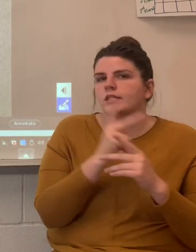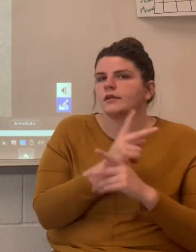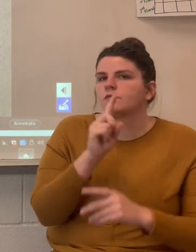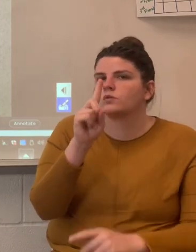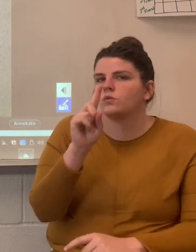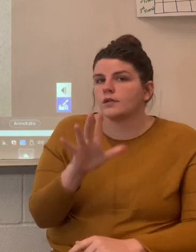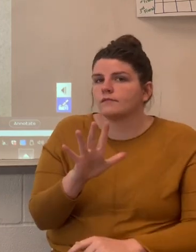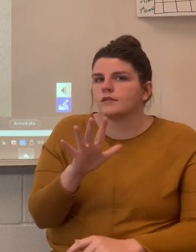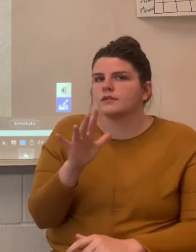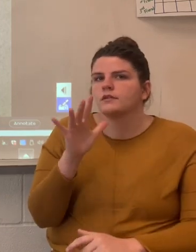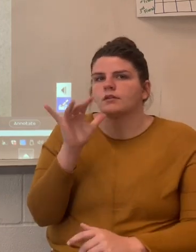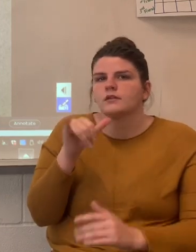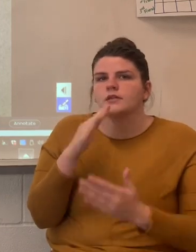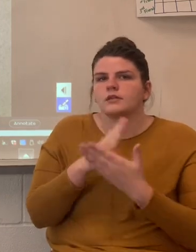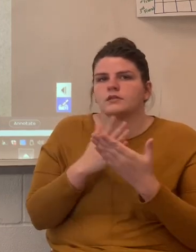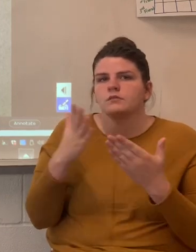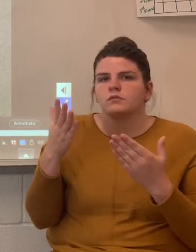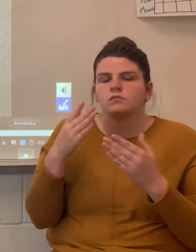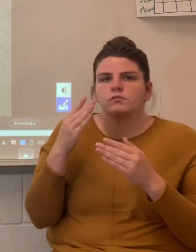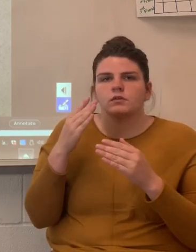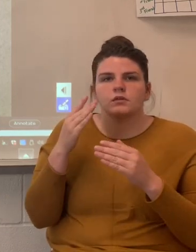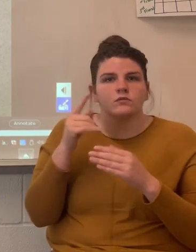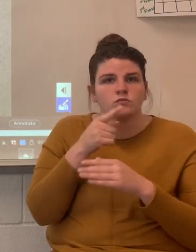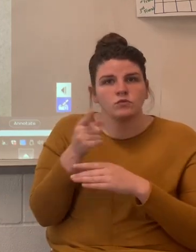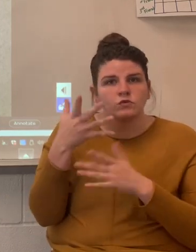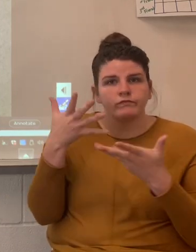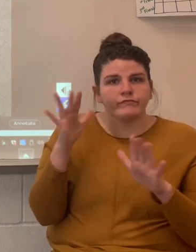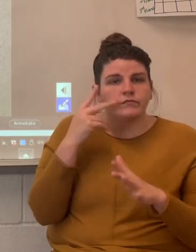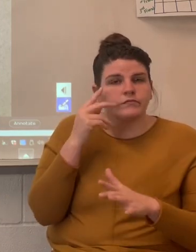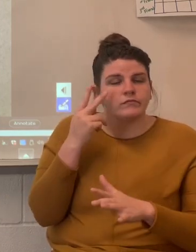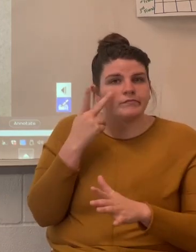Those are some things that you have seen in the past.